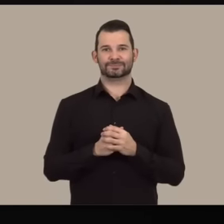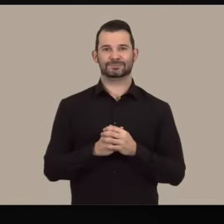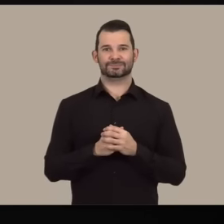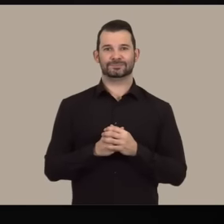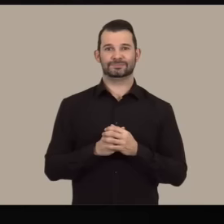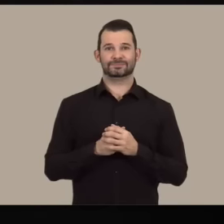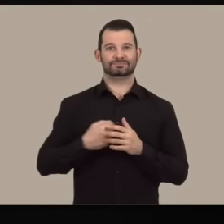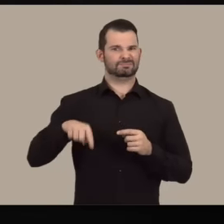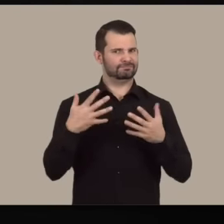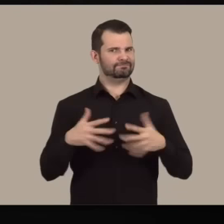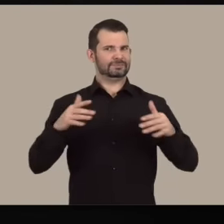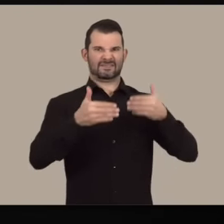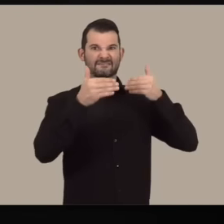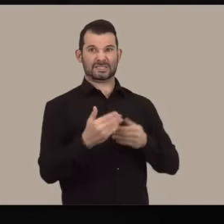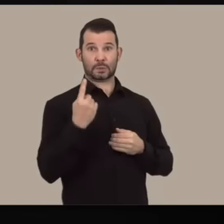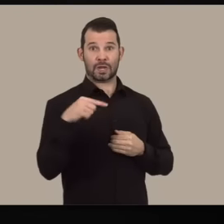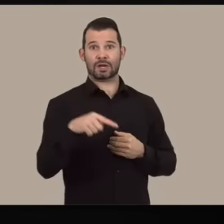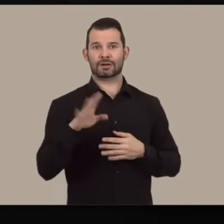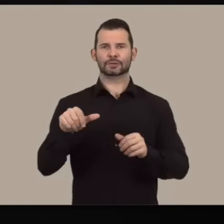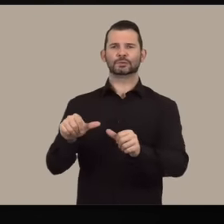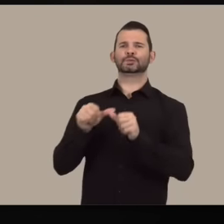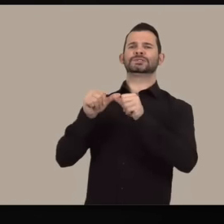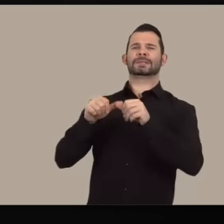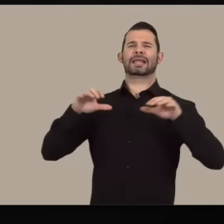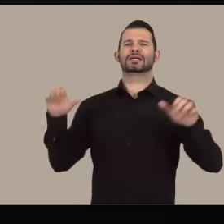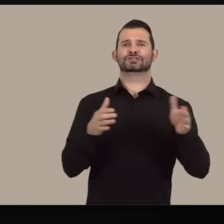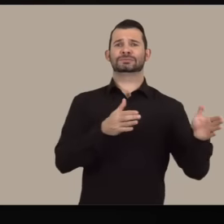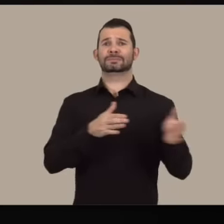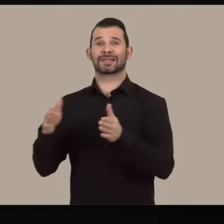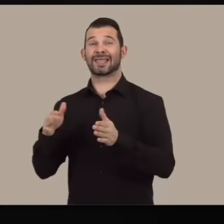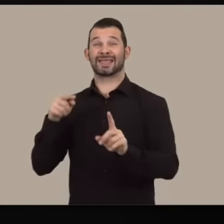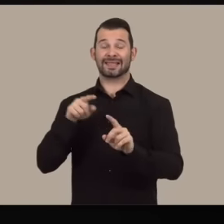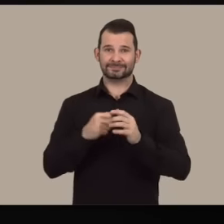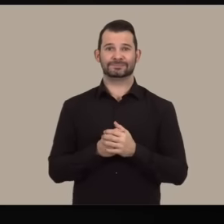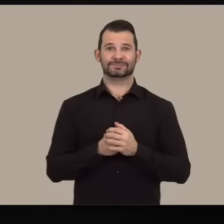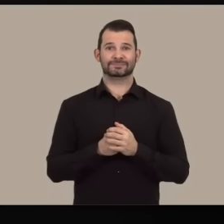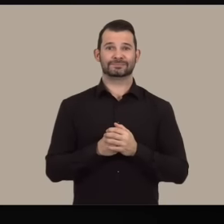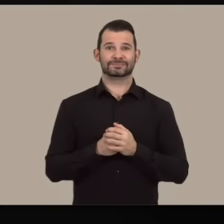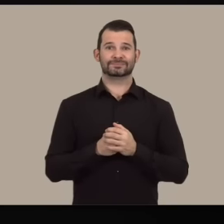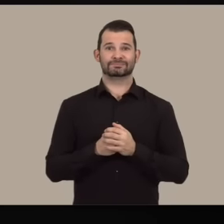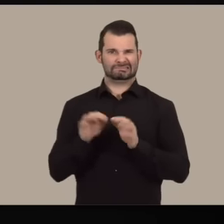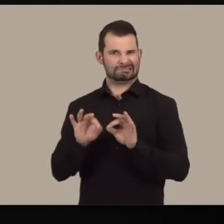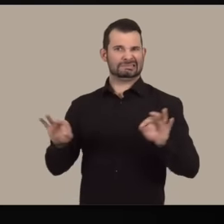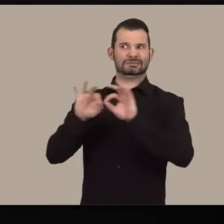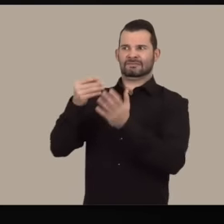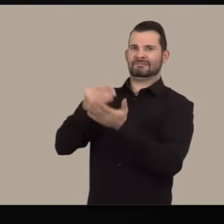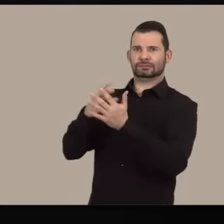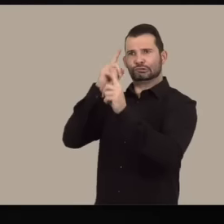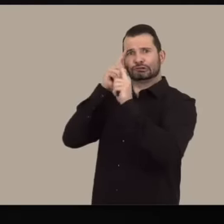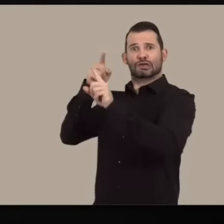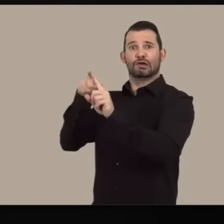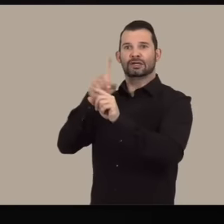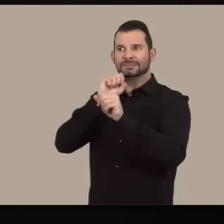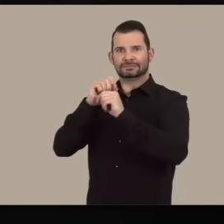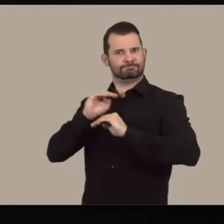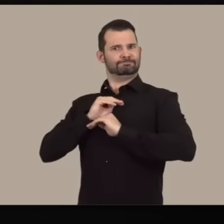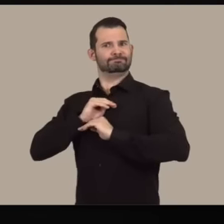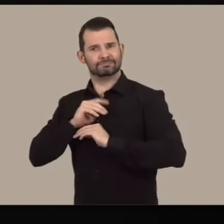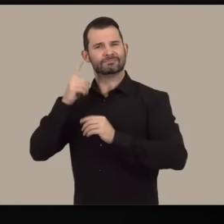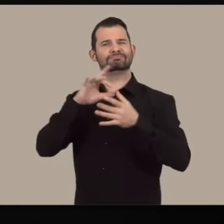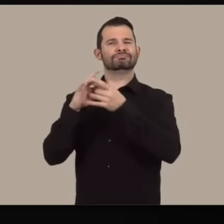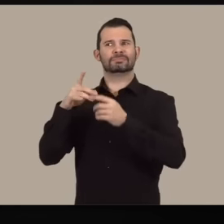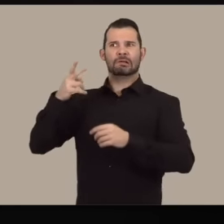plans. We completed phase one of the Sustainability Action Plan. Key funding targets were met